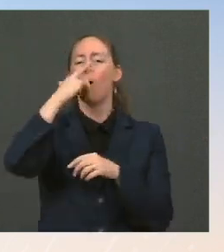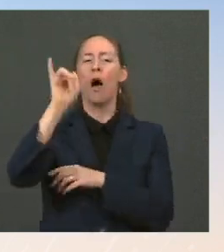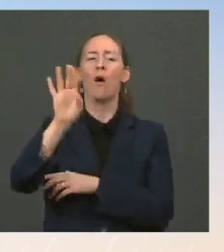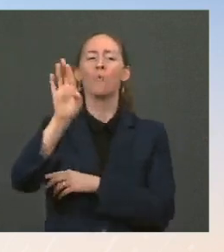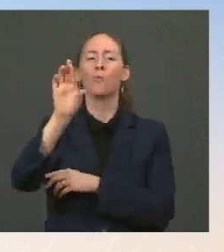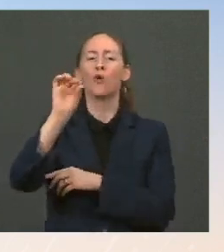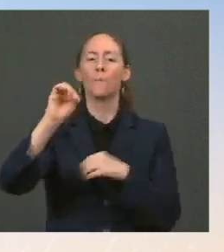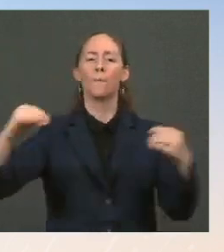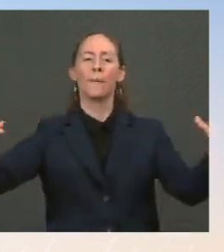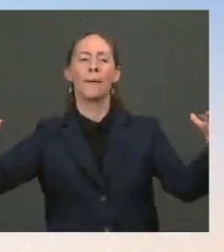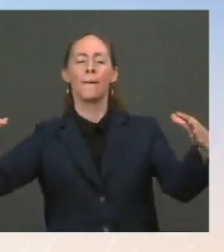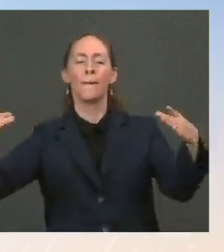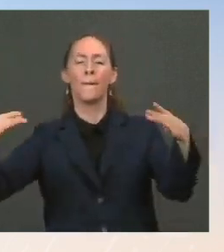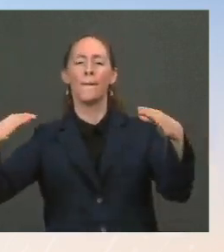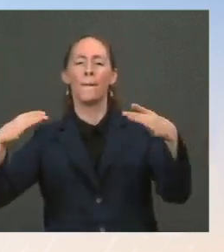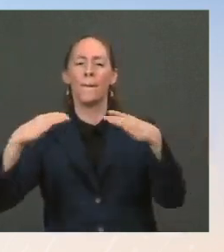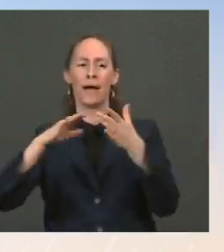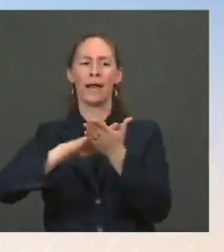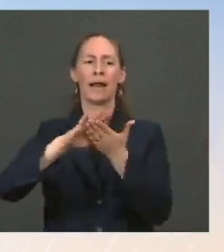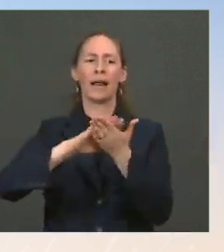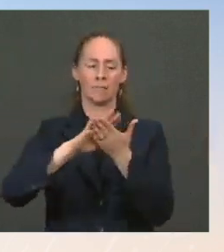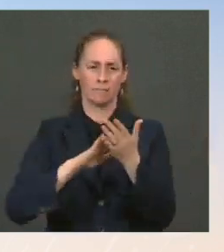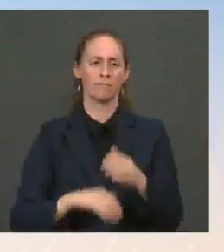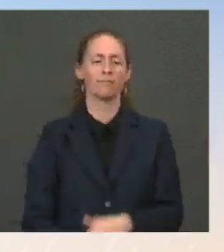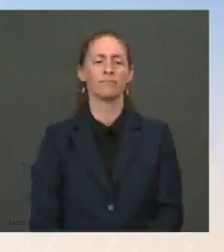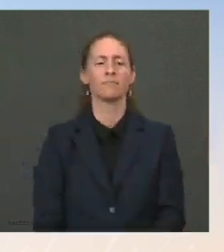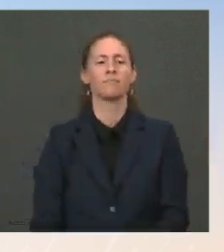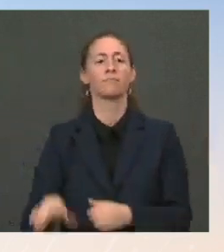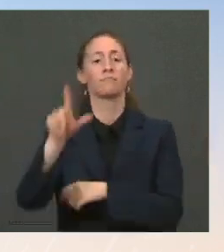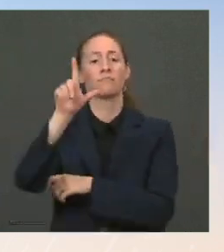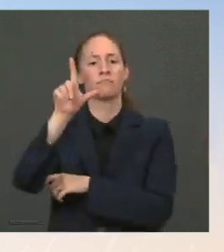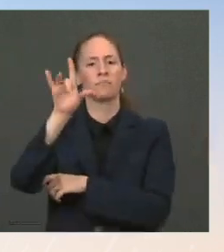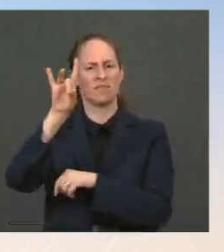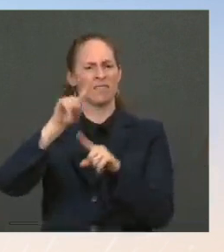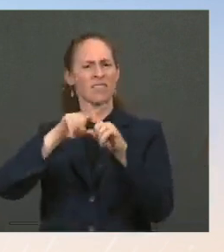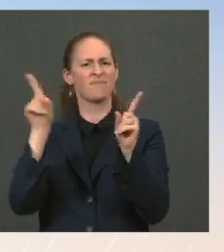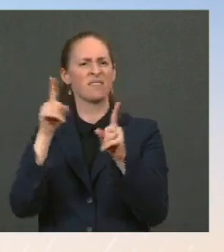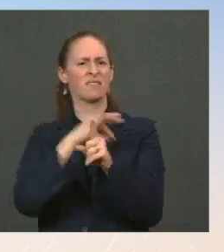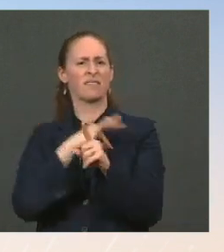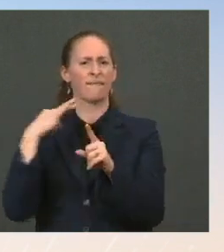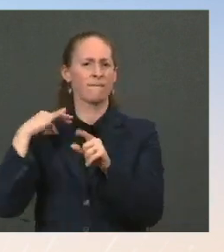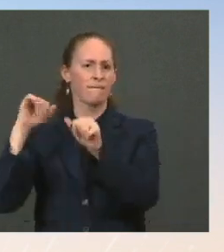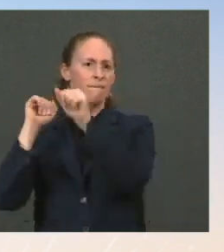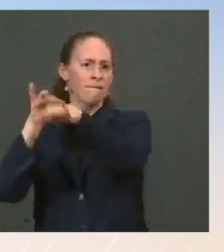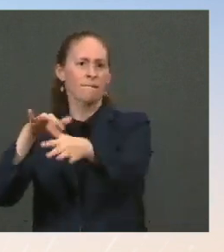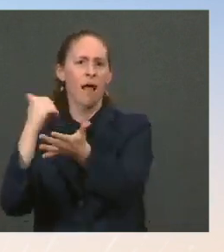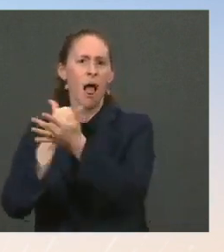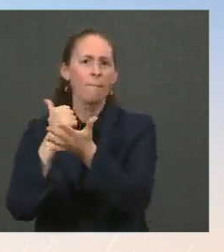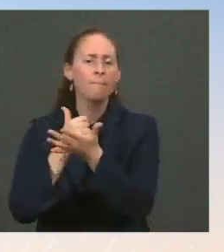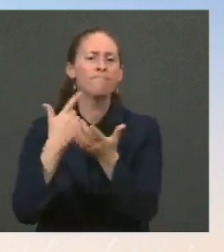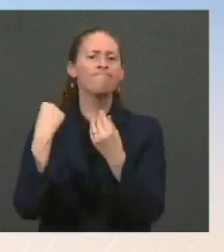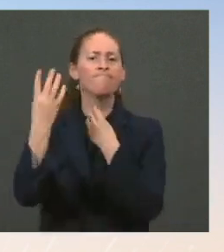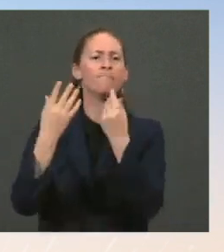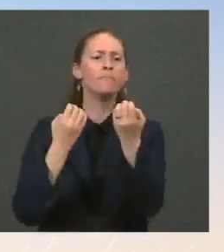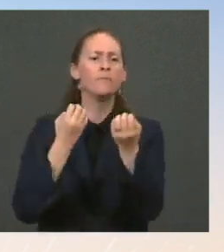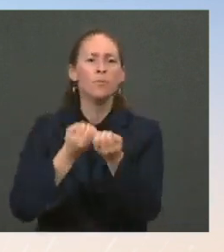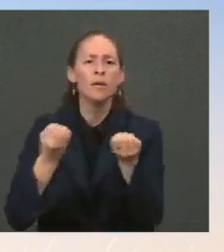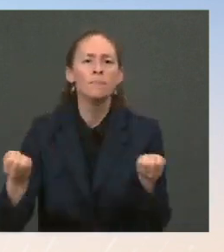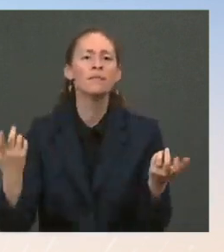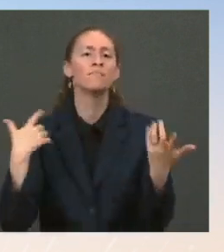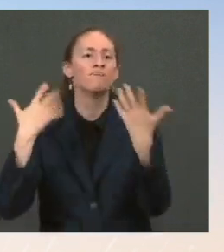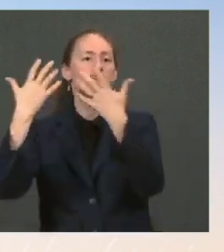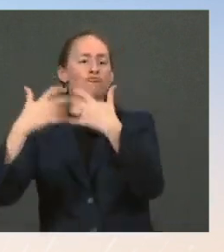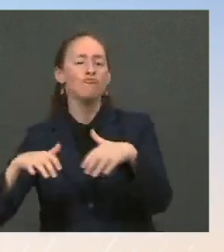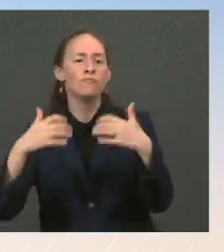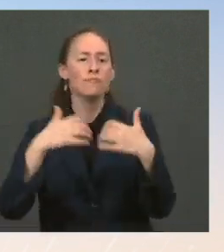have been cleaned. 328 response personnel with additional assets are on the way, have been deployed. As we said earlier